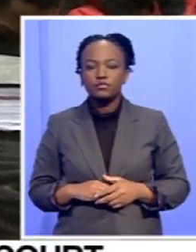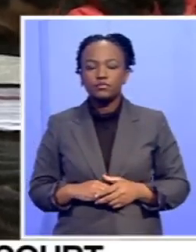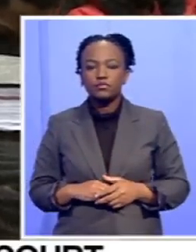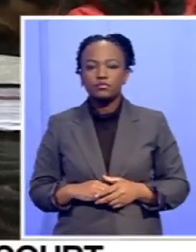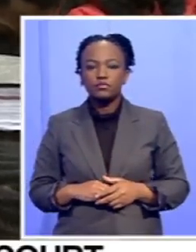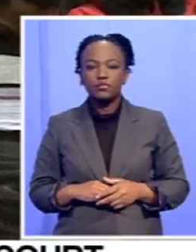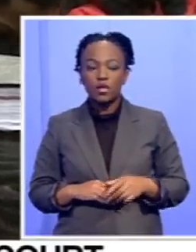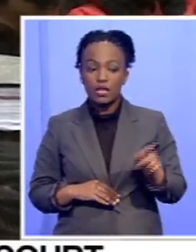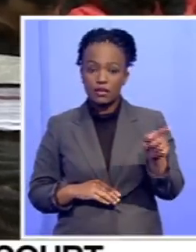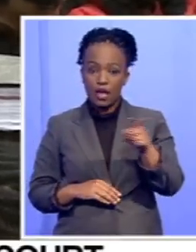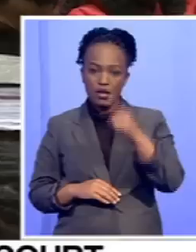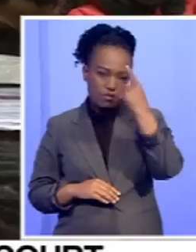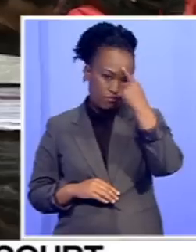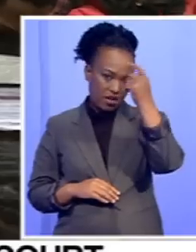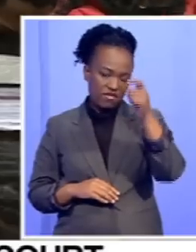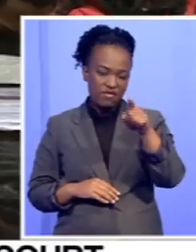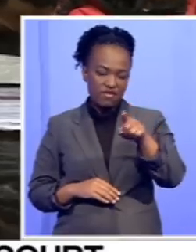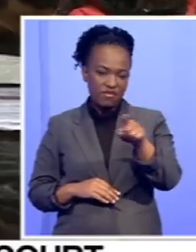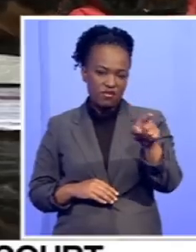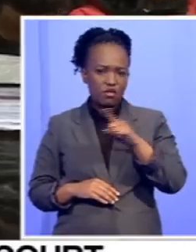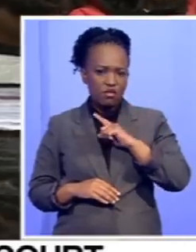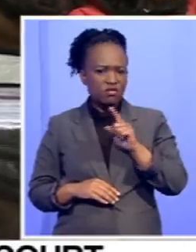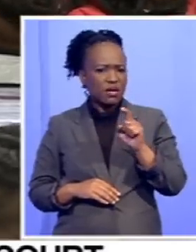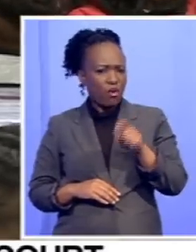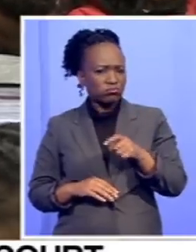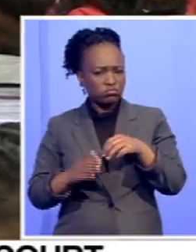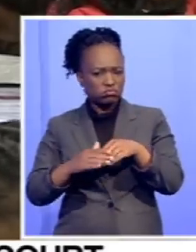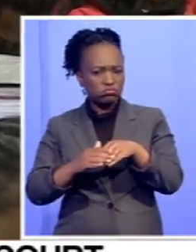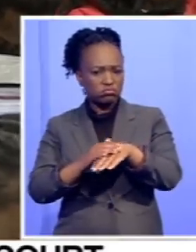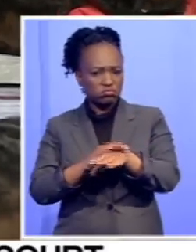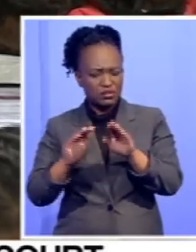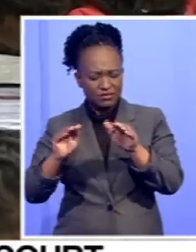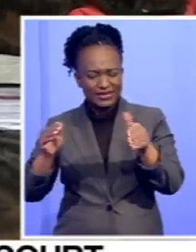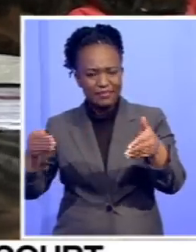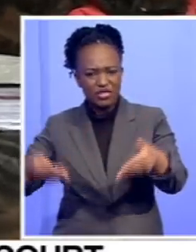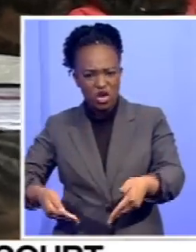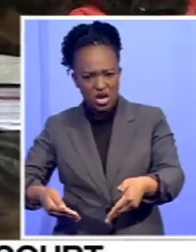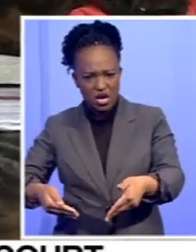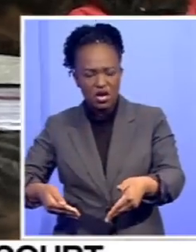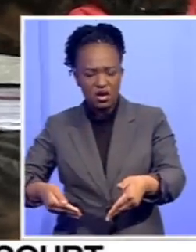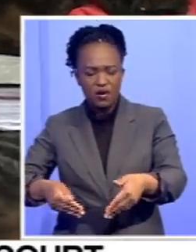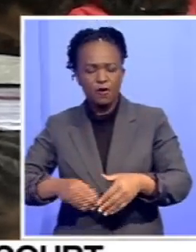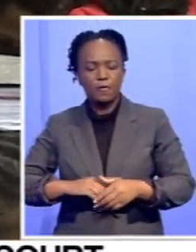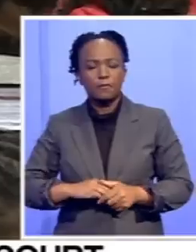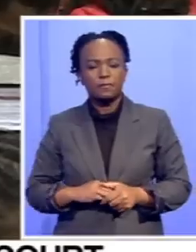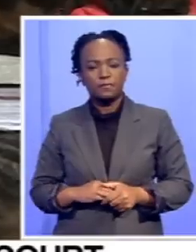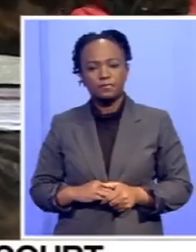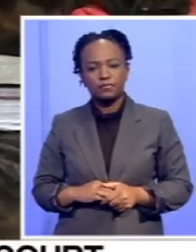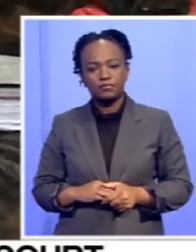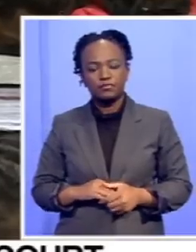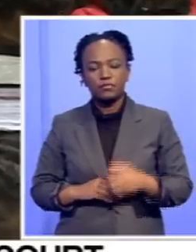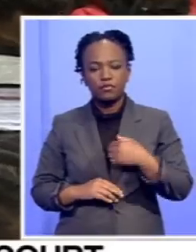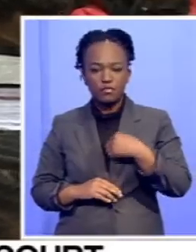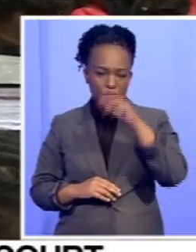because they believed, at the very least, that they were entitled to enter the cemetery for the burial. I recall that there